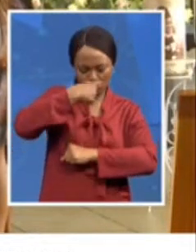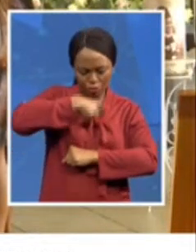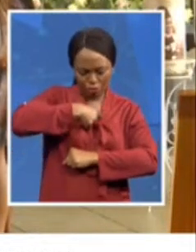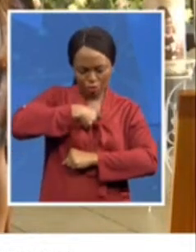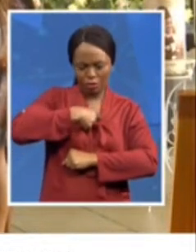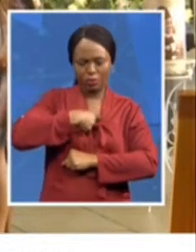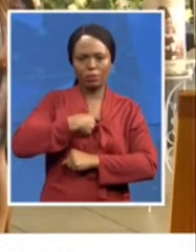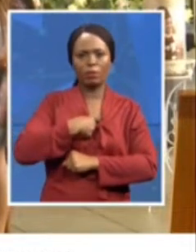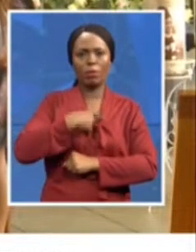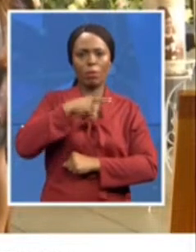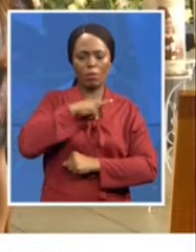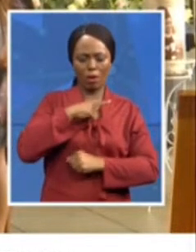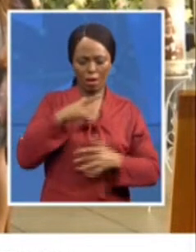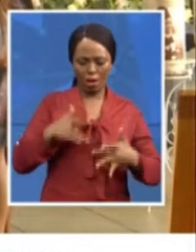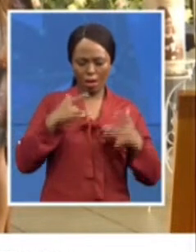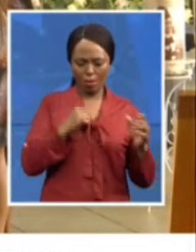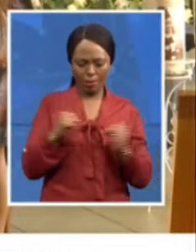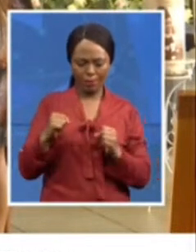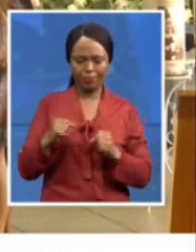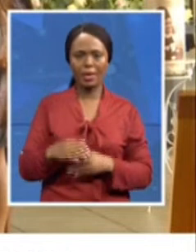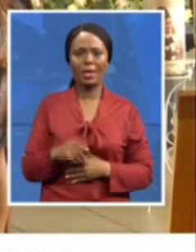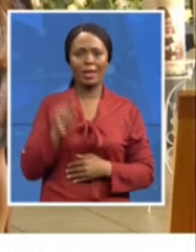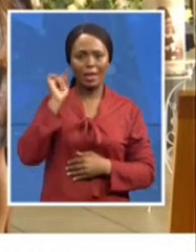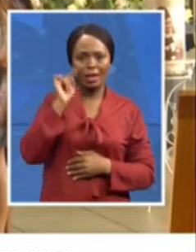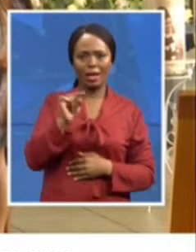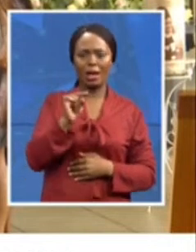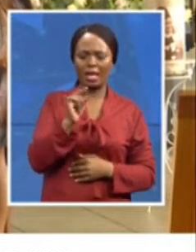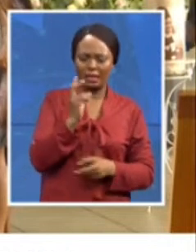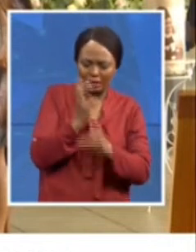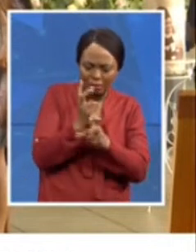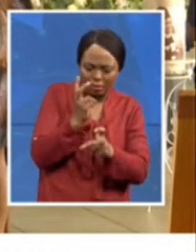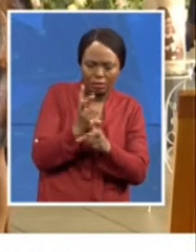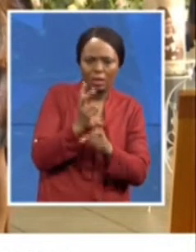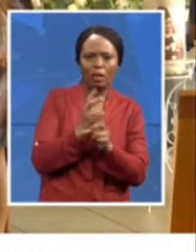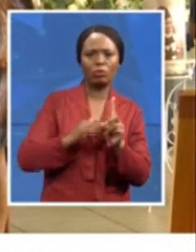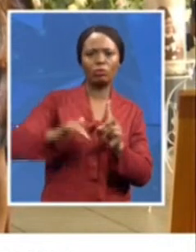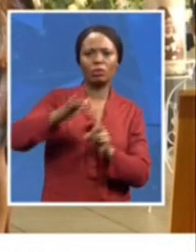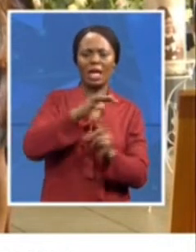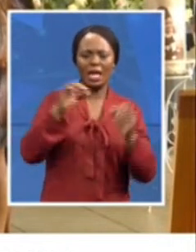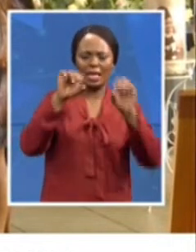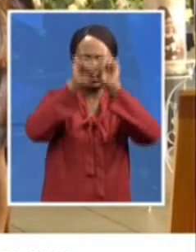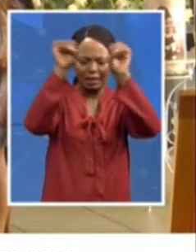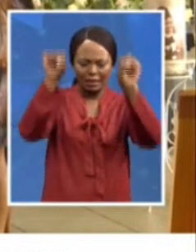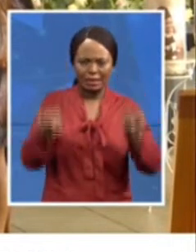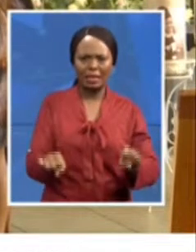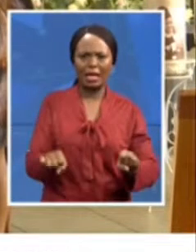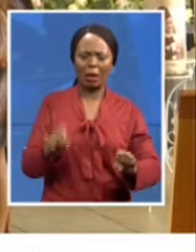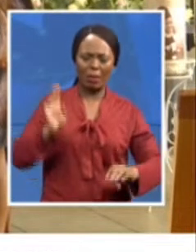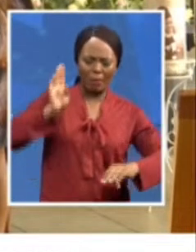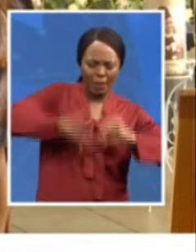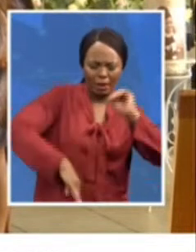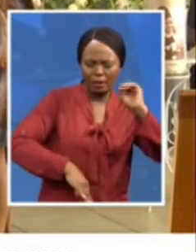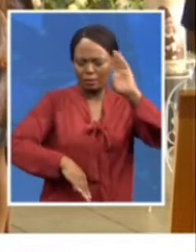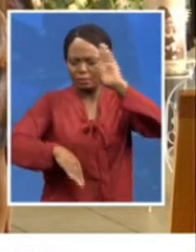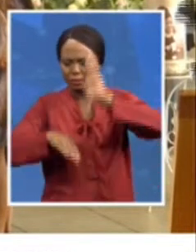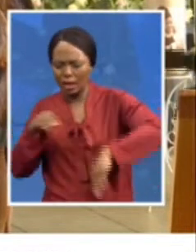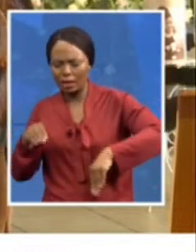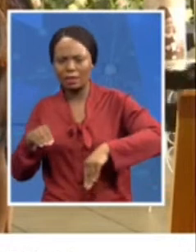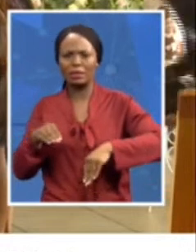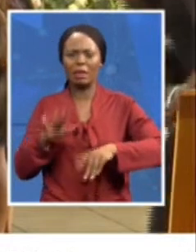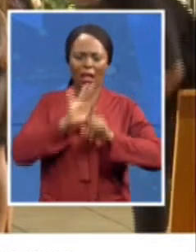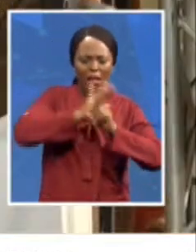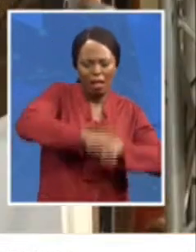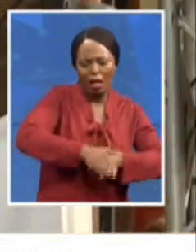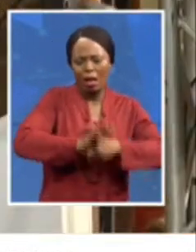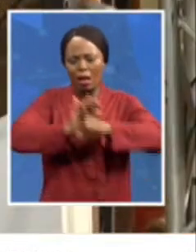conditions, punishing systems, tormenting structures that resigned your very humanity to the fringes in lieu of a white